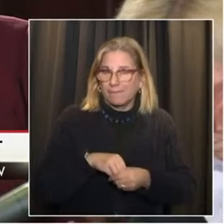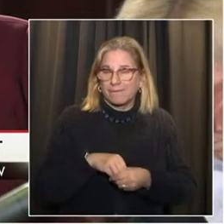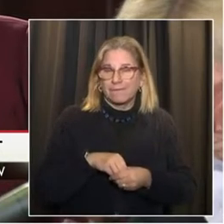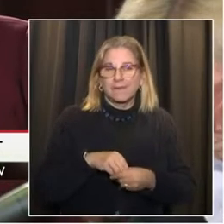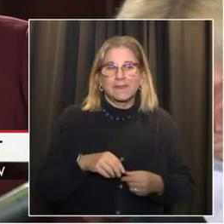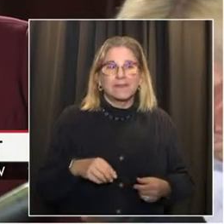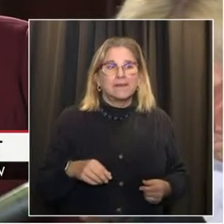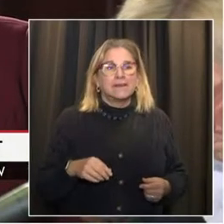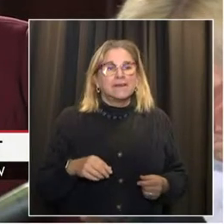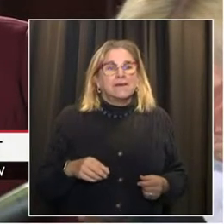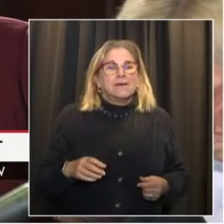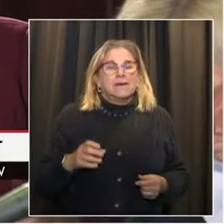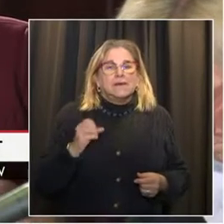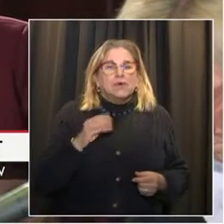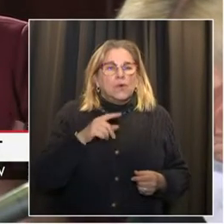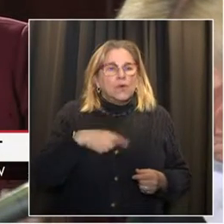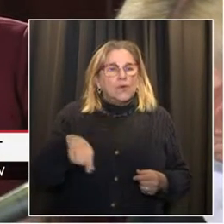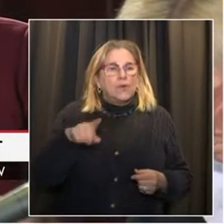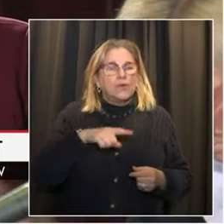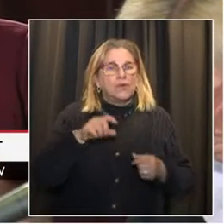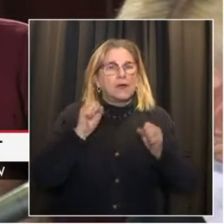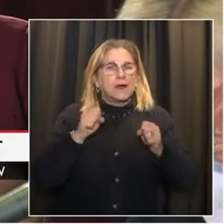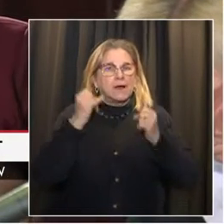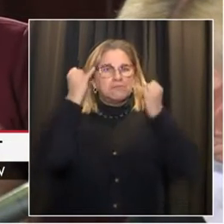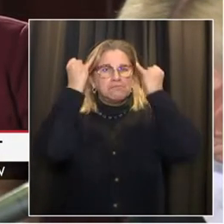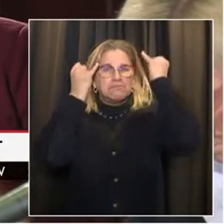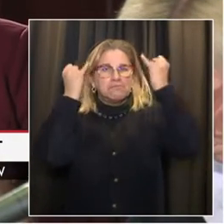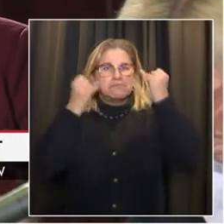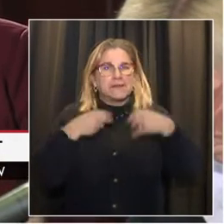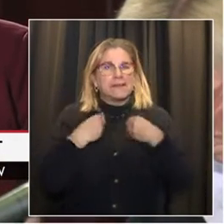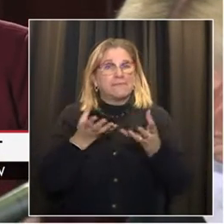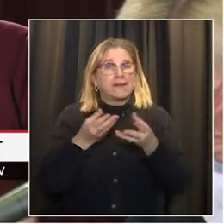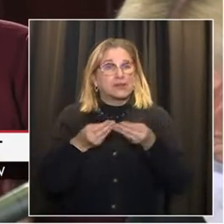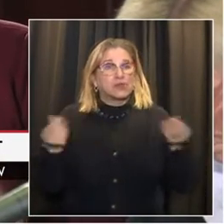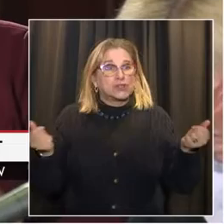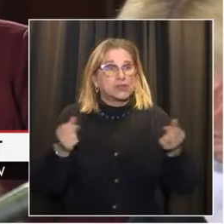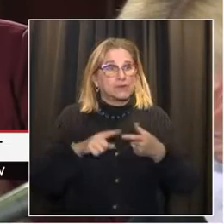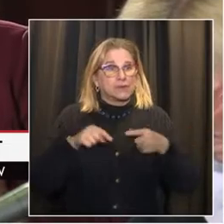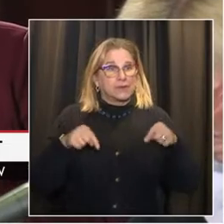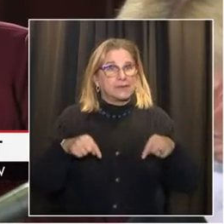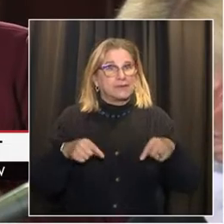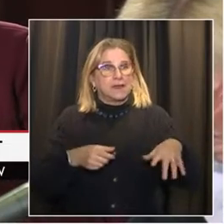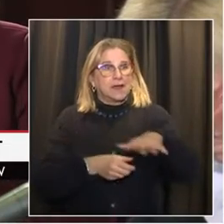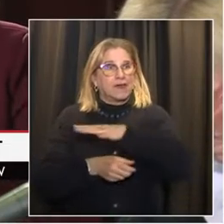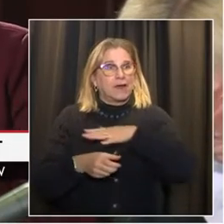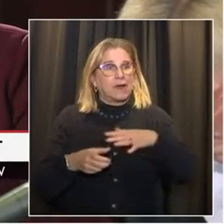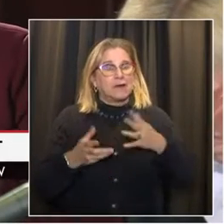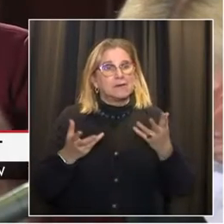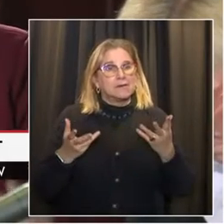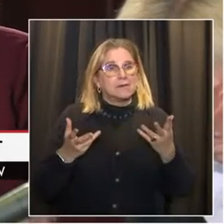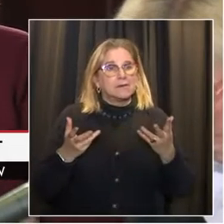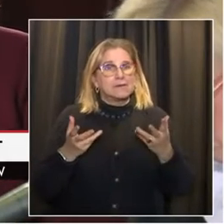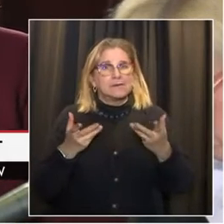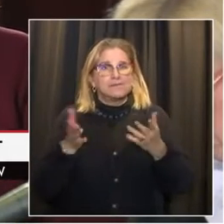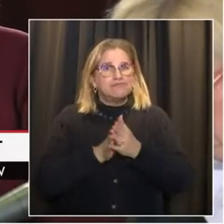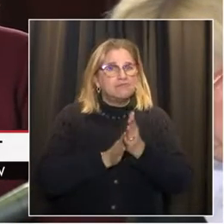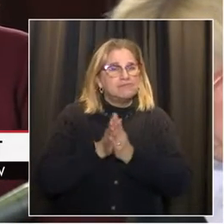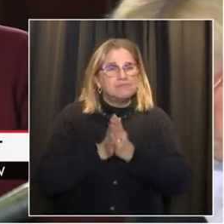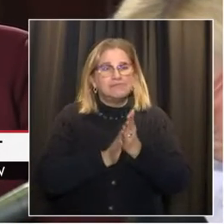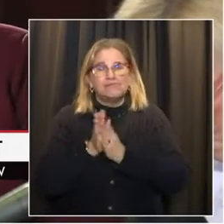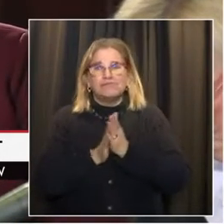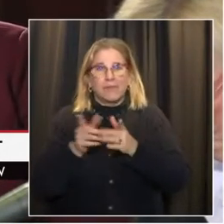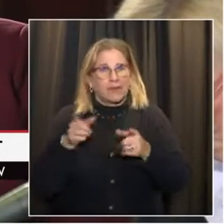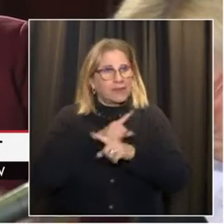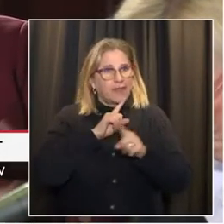for outside, too, in the public space. And they've all been sort of clamoring and anxious to bring, Shakespeare onto the steps of the